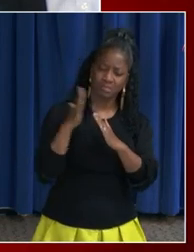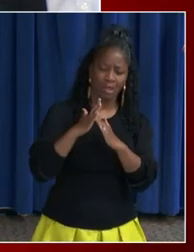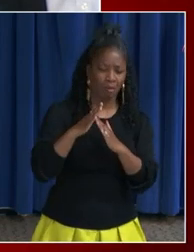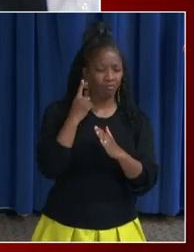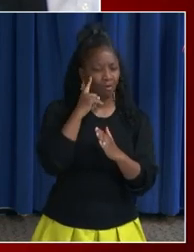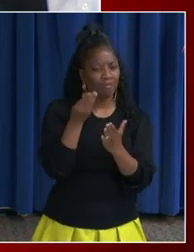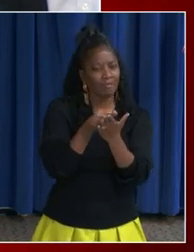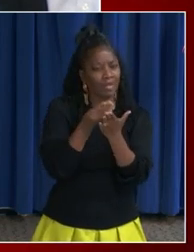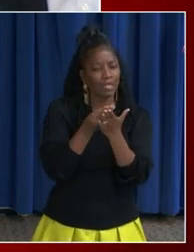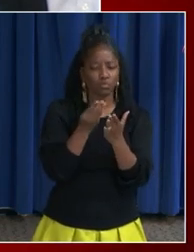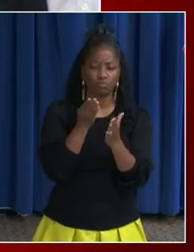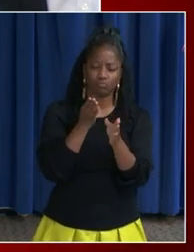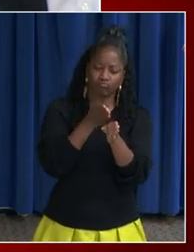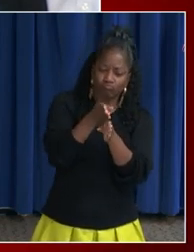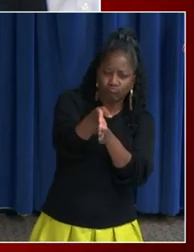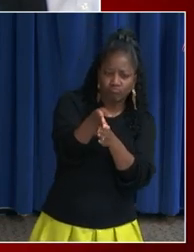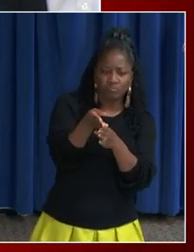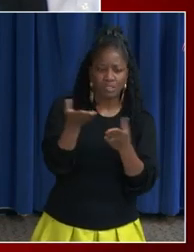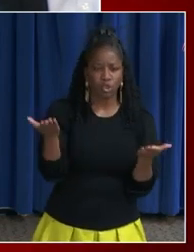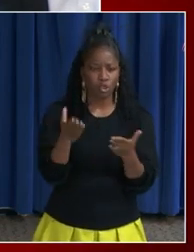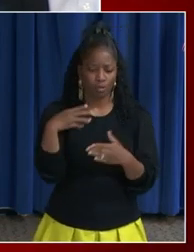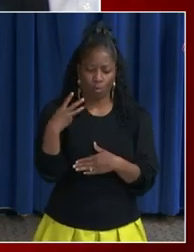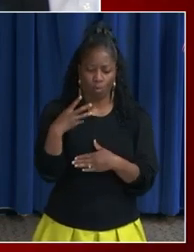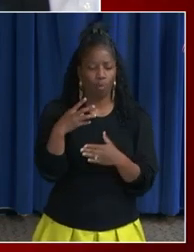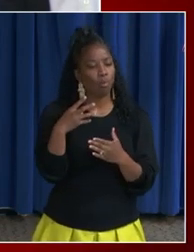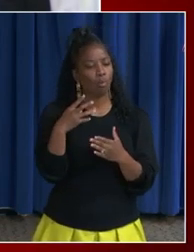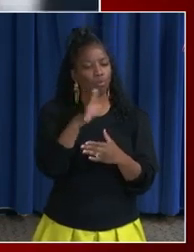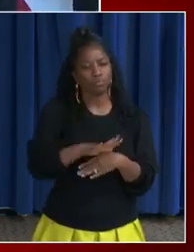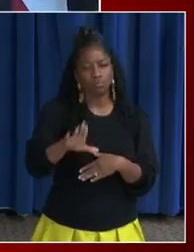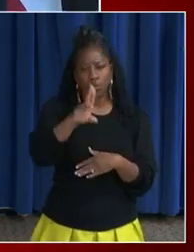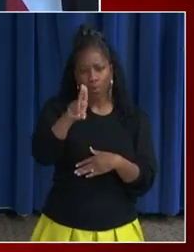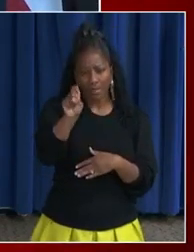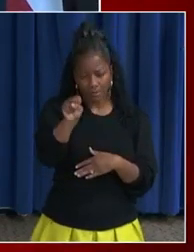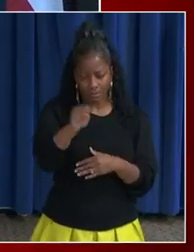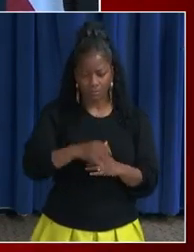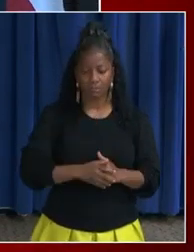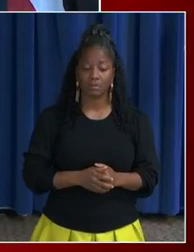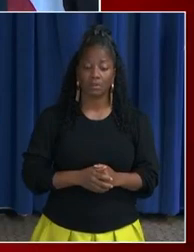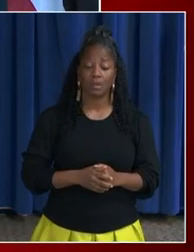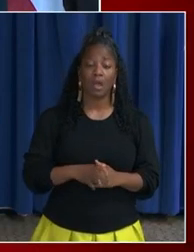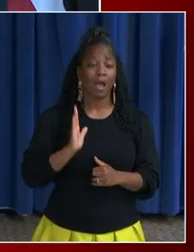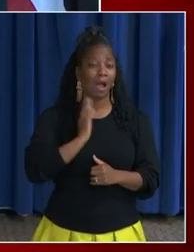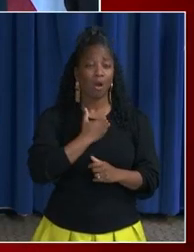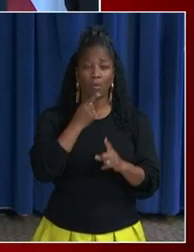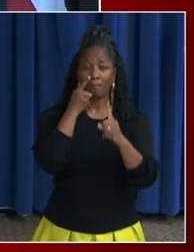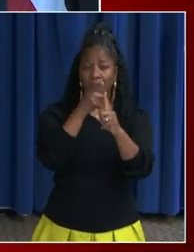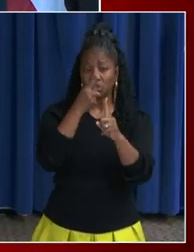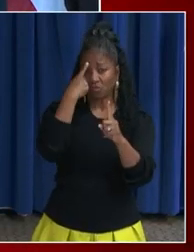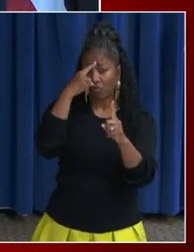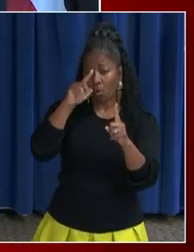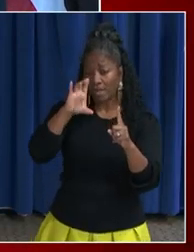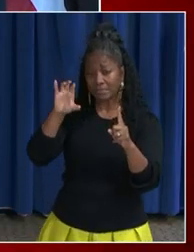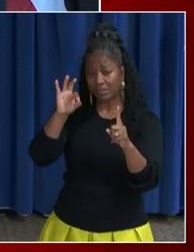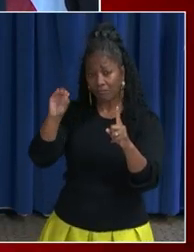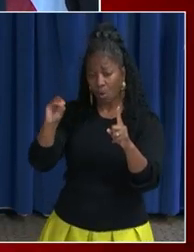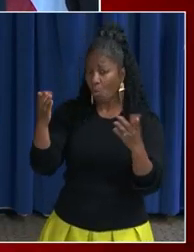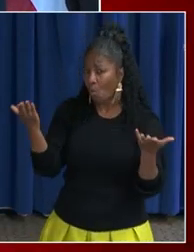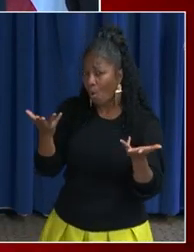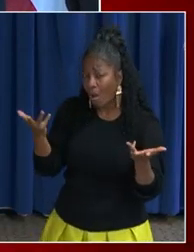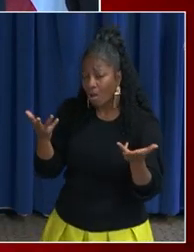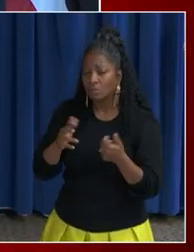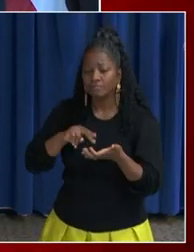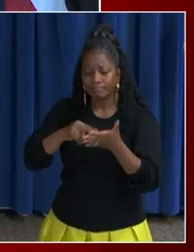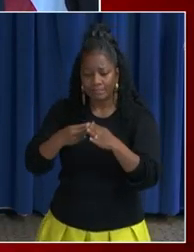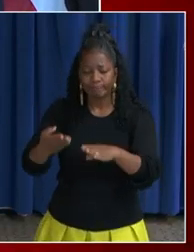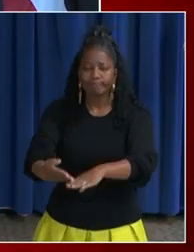United States. The mission of the Office of the Chief Financial Officer is to enhance the